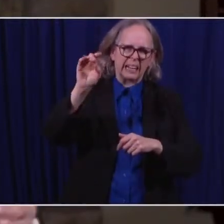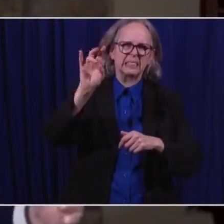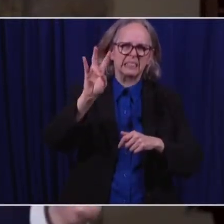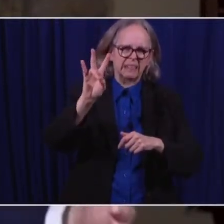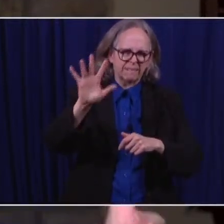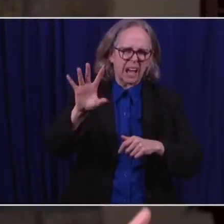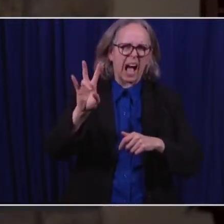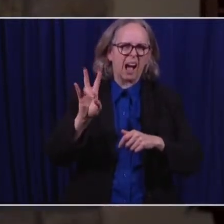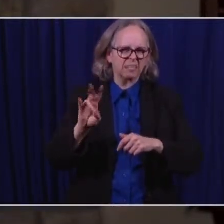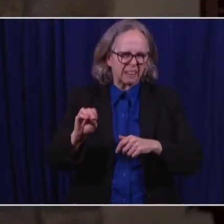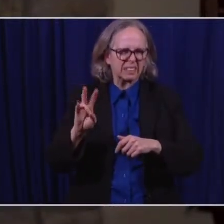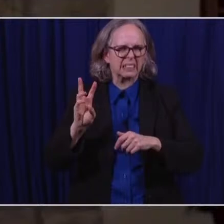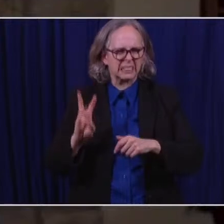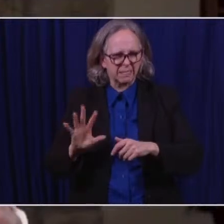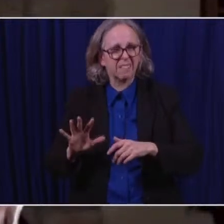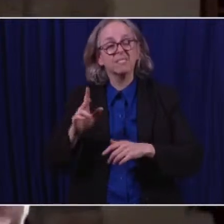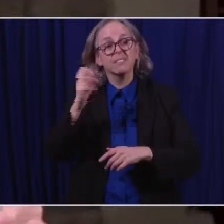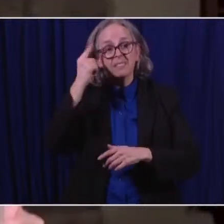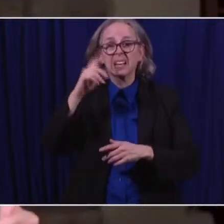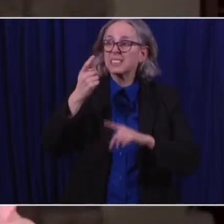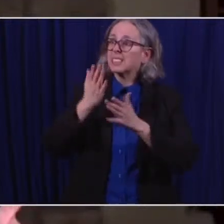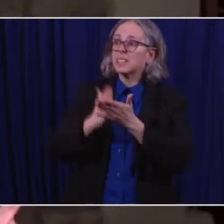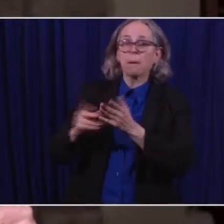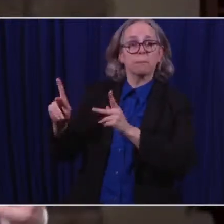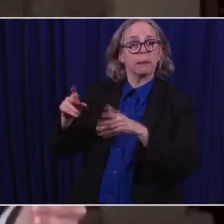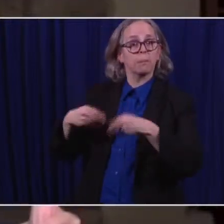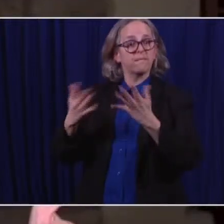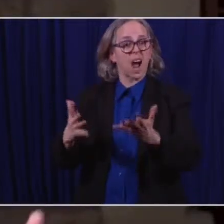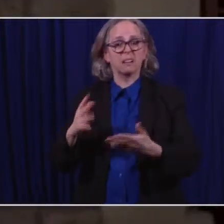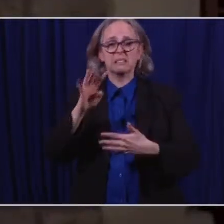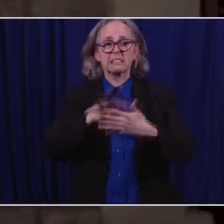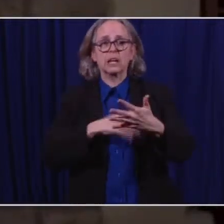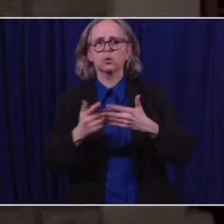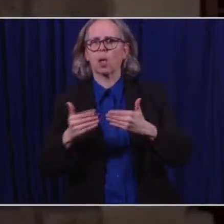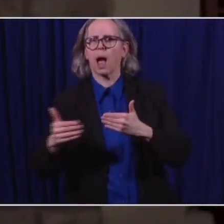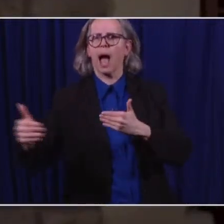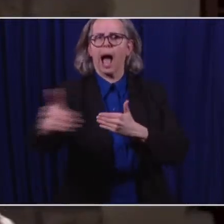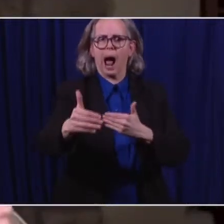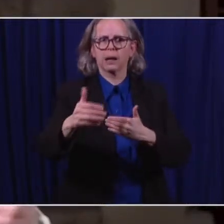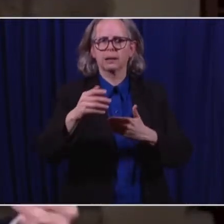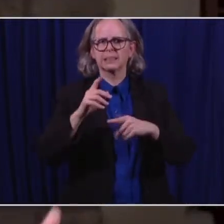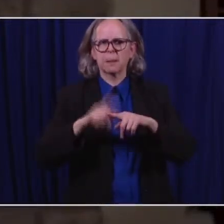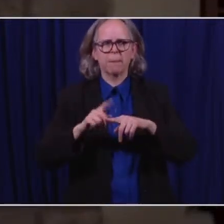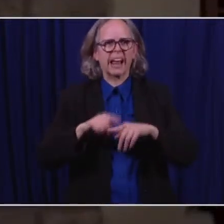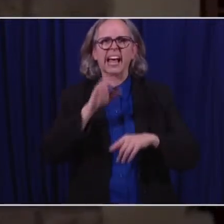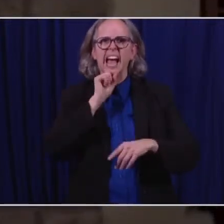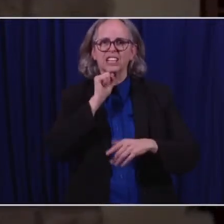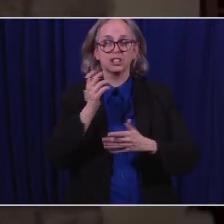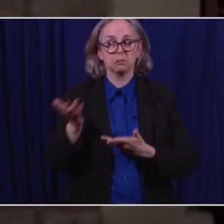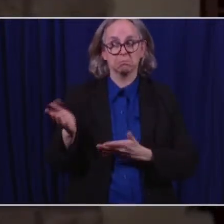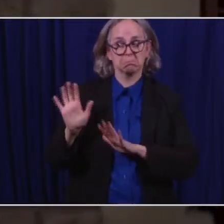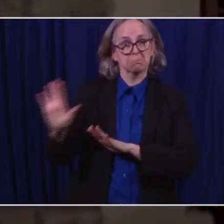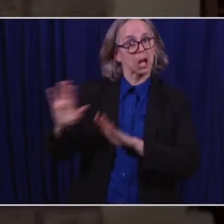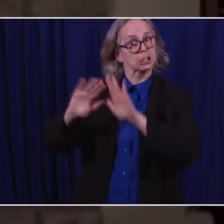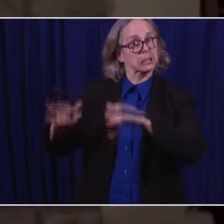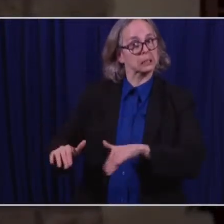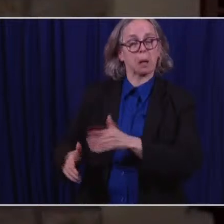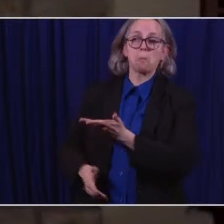scheduling based upon that, out a week, 2 weeks, based upon what we'd already